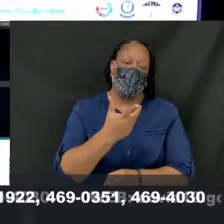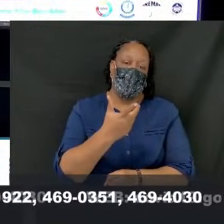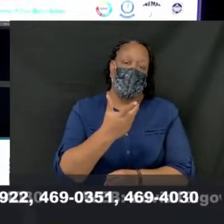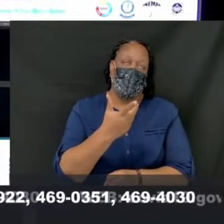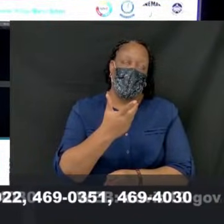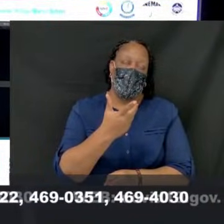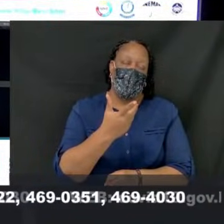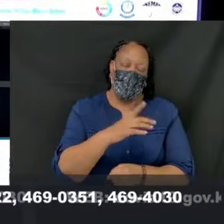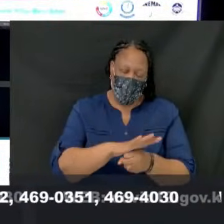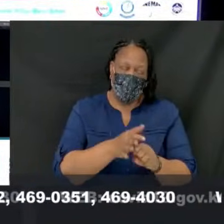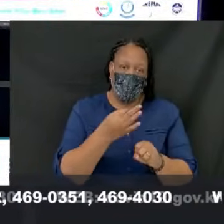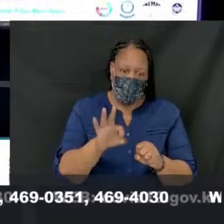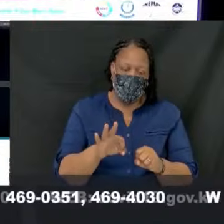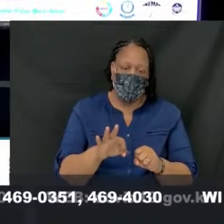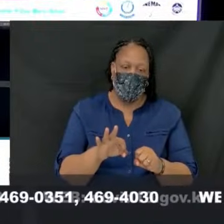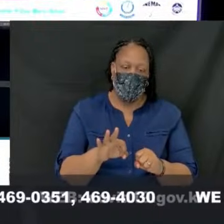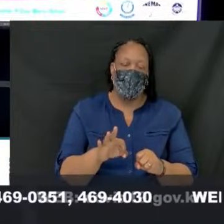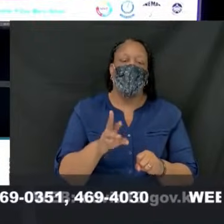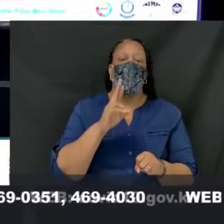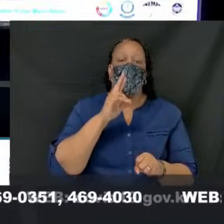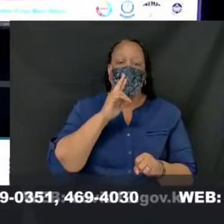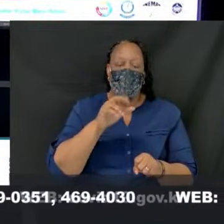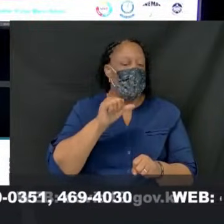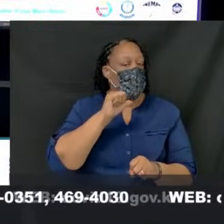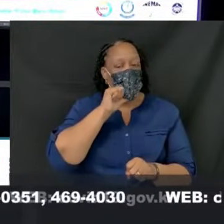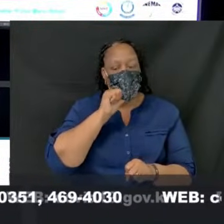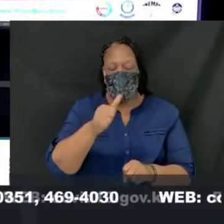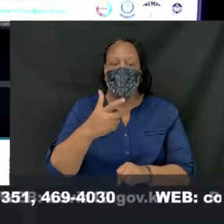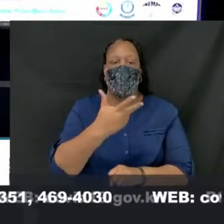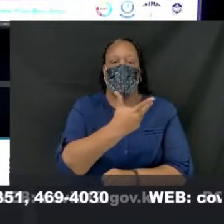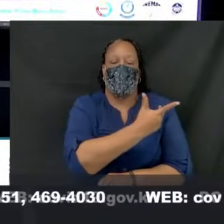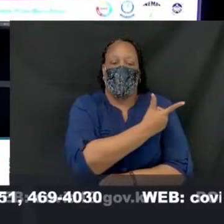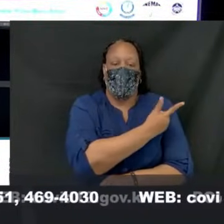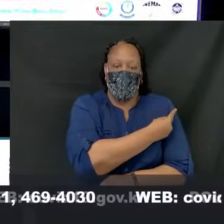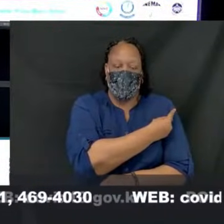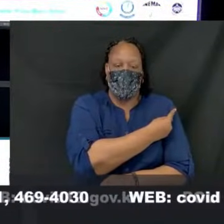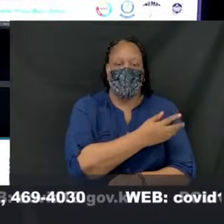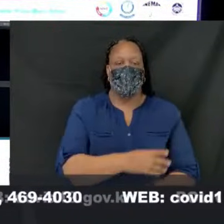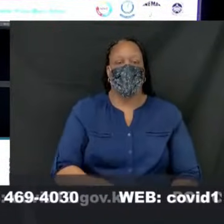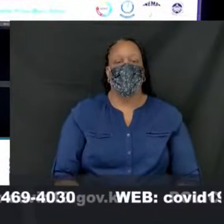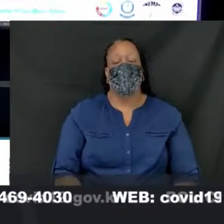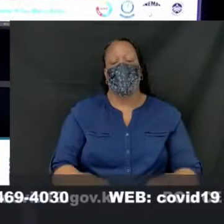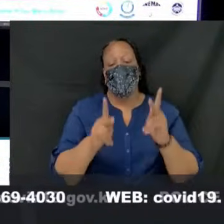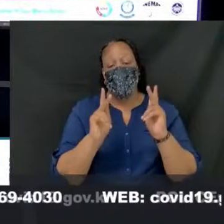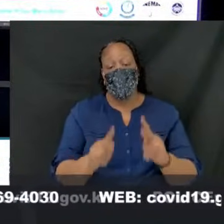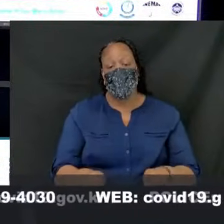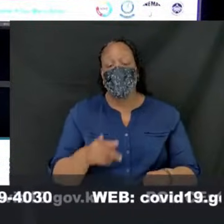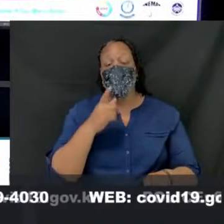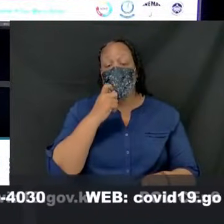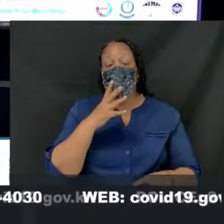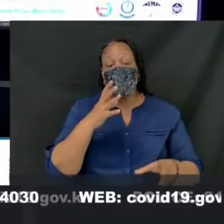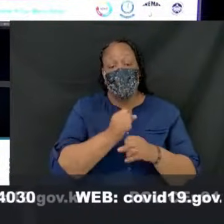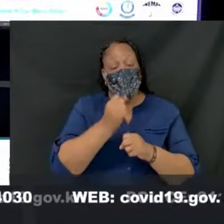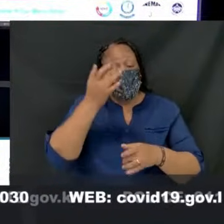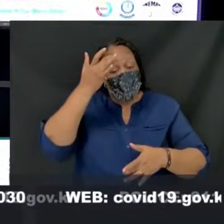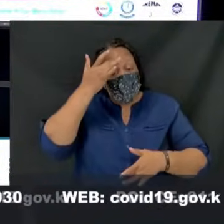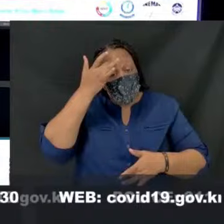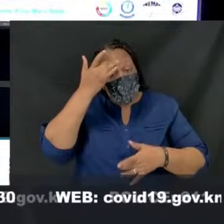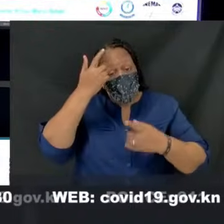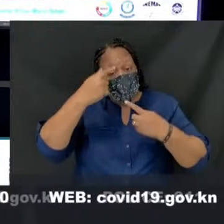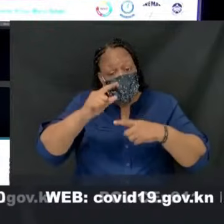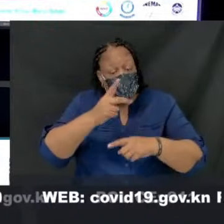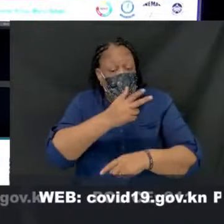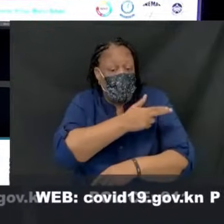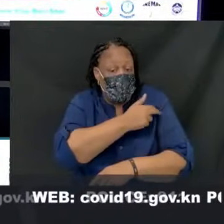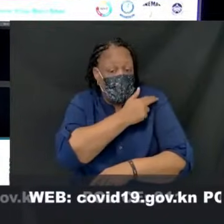and who are dying from COVID-19 are persons who are unvaccinated. With that said,